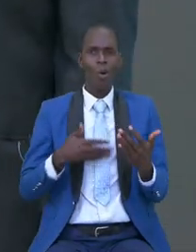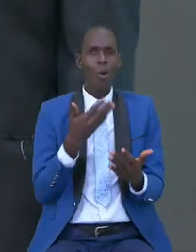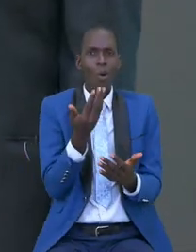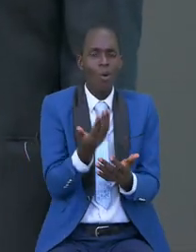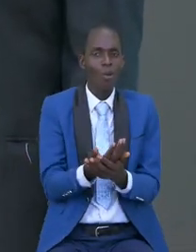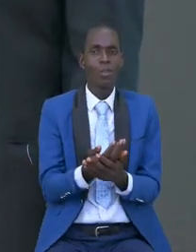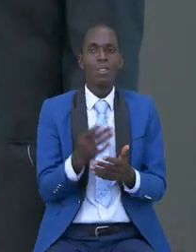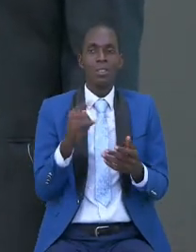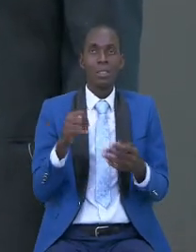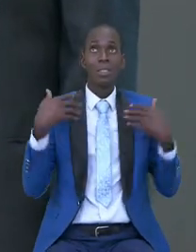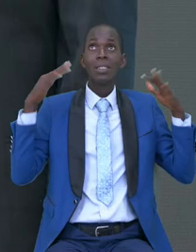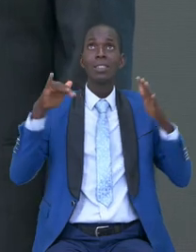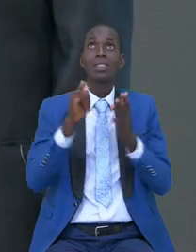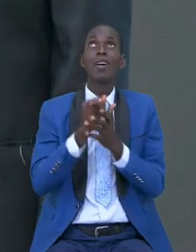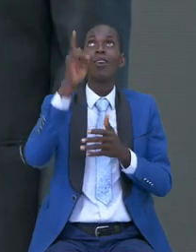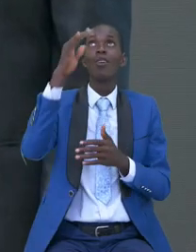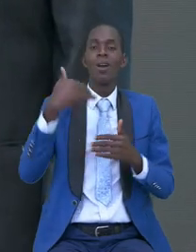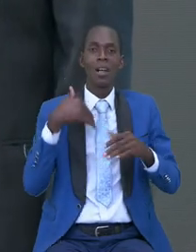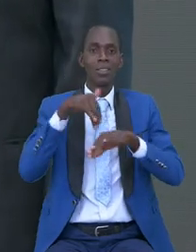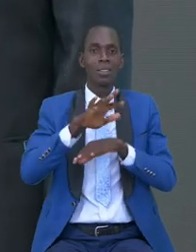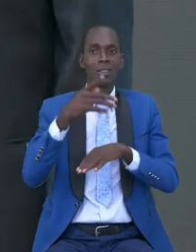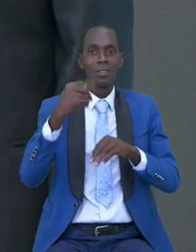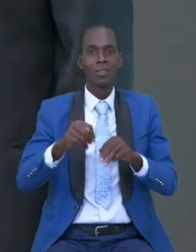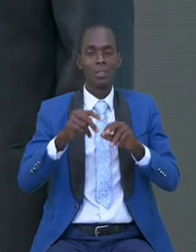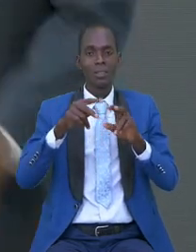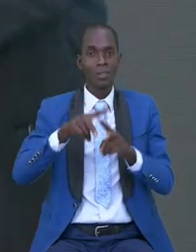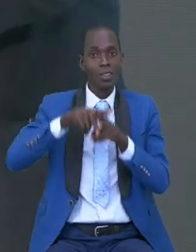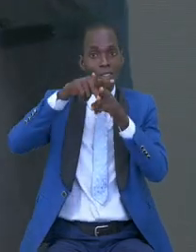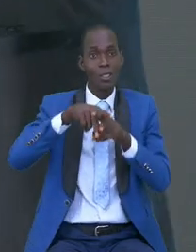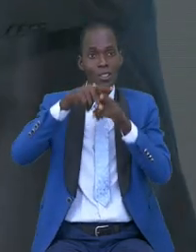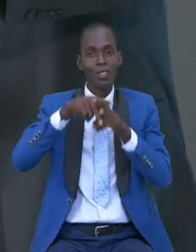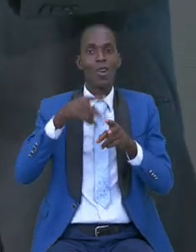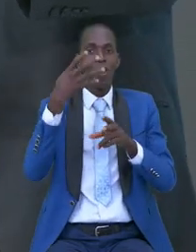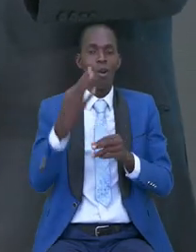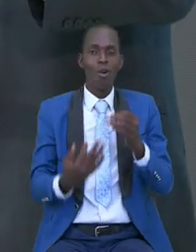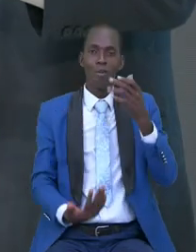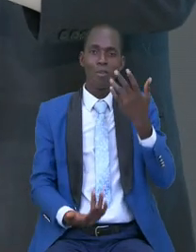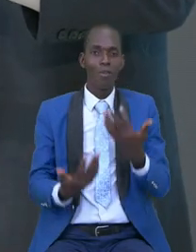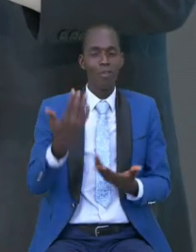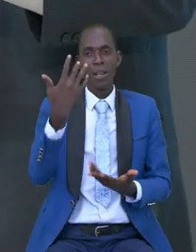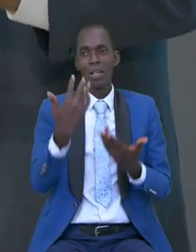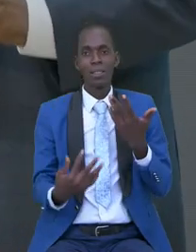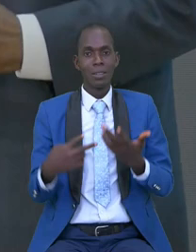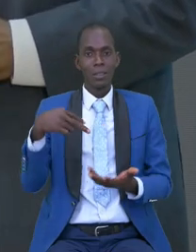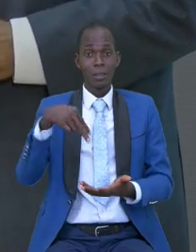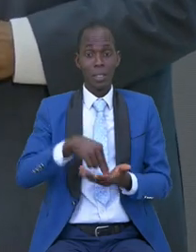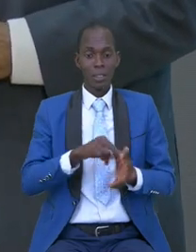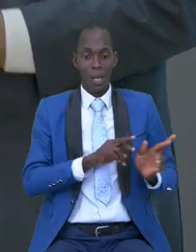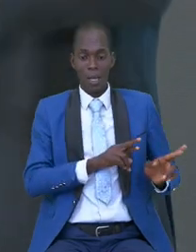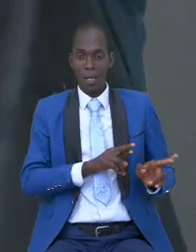God had sent chariots of fire, of angels standing at attention,